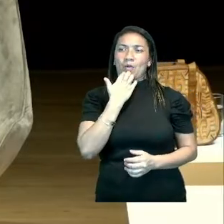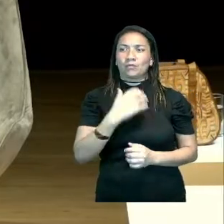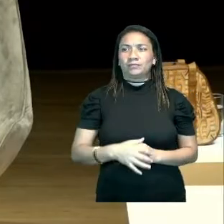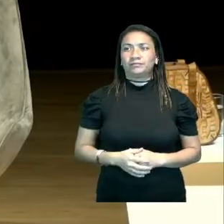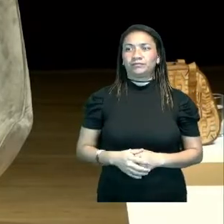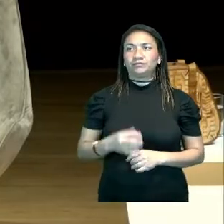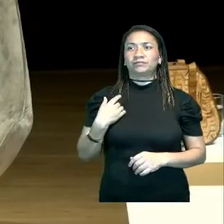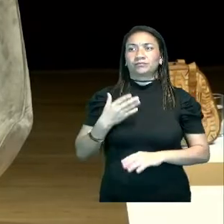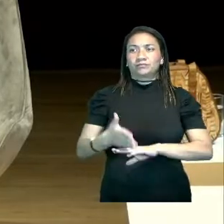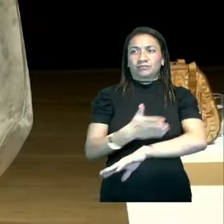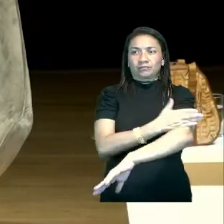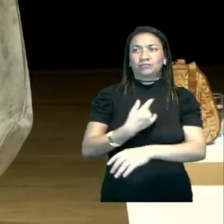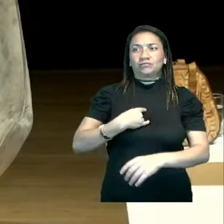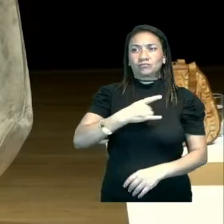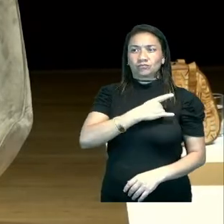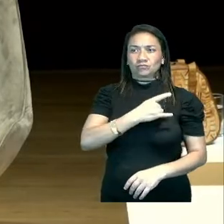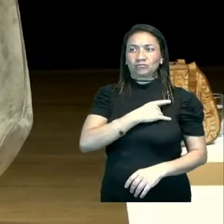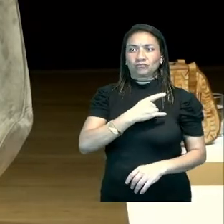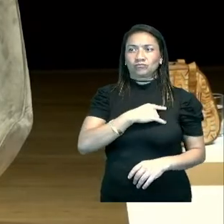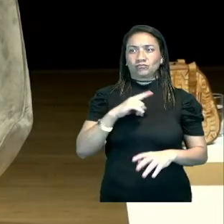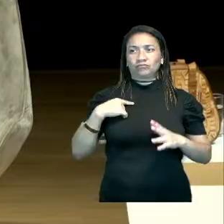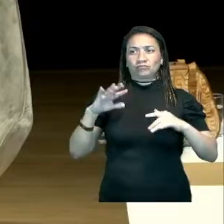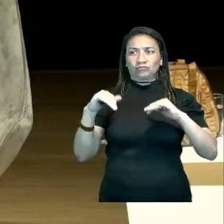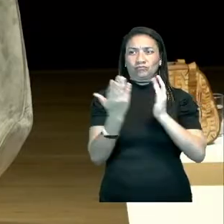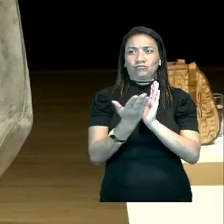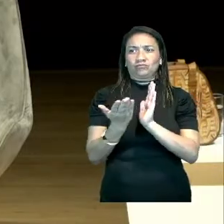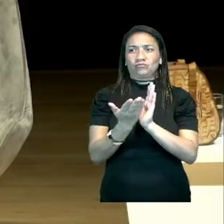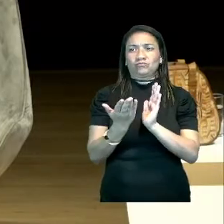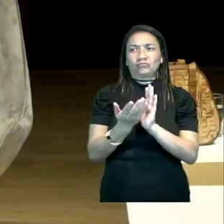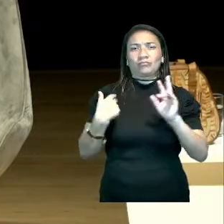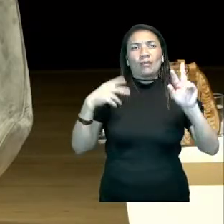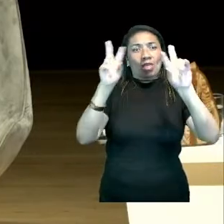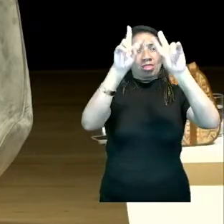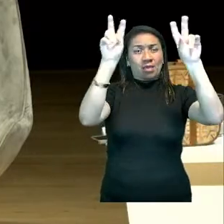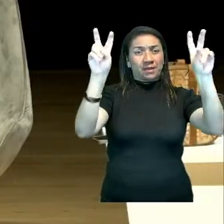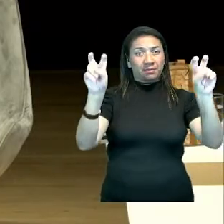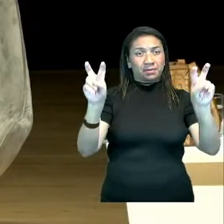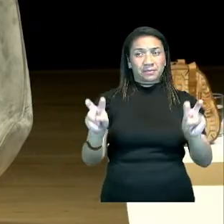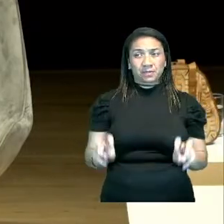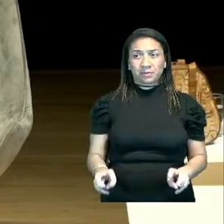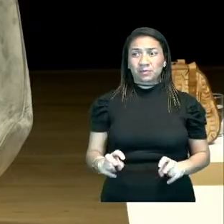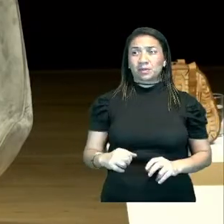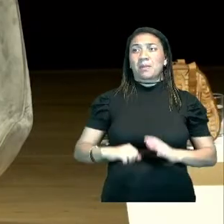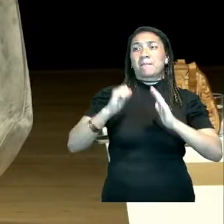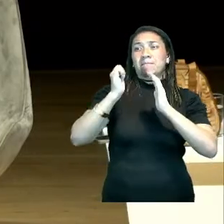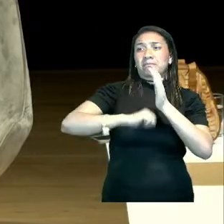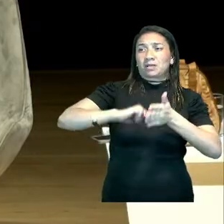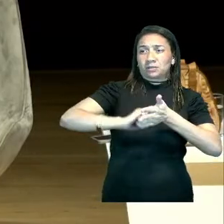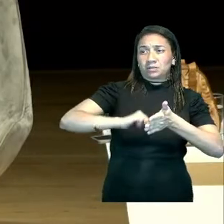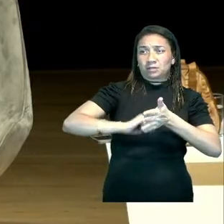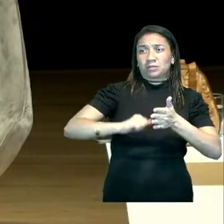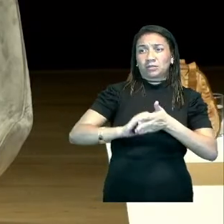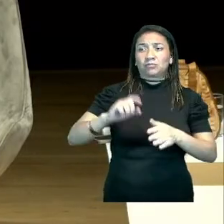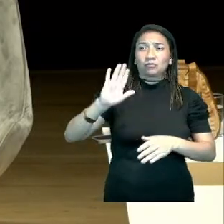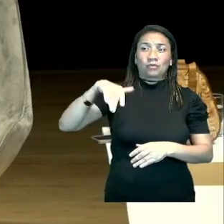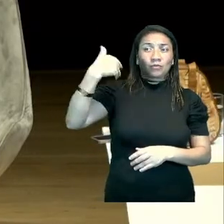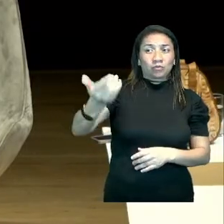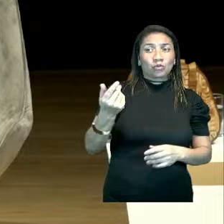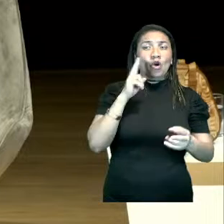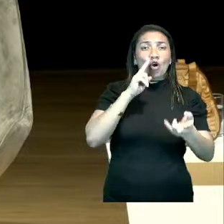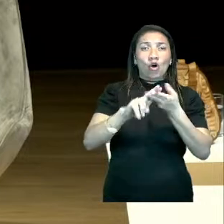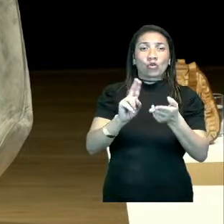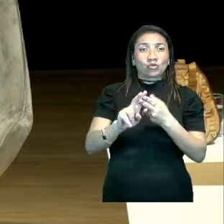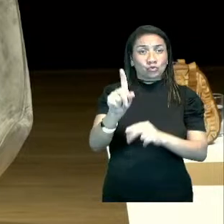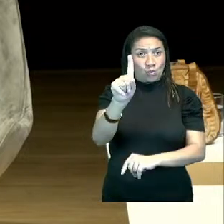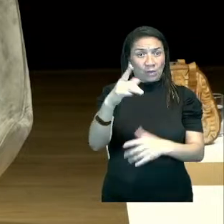study only one kind of subject or know the world in one way. But the problem with that is it